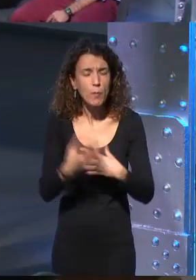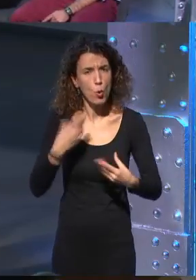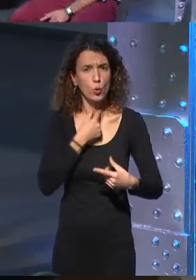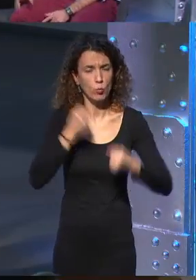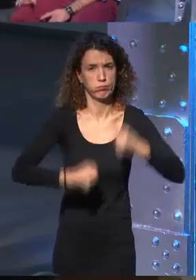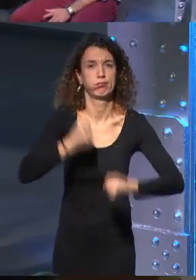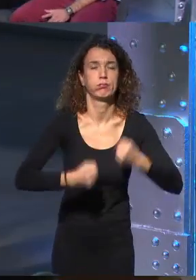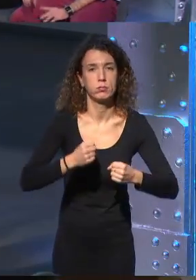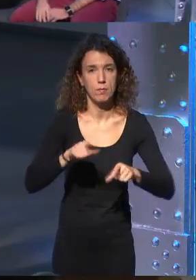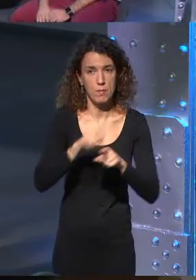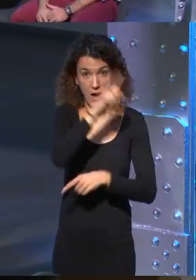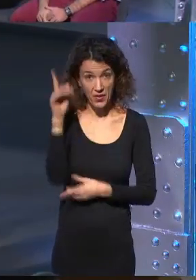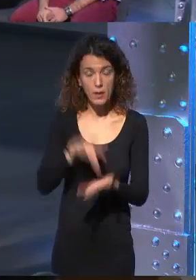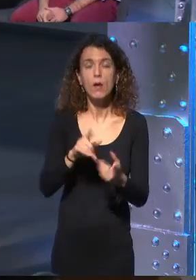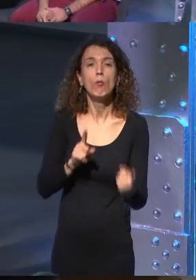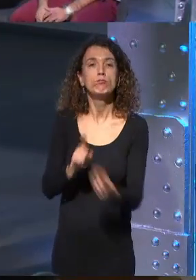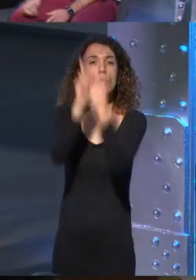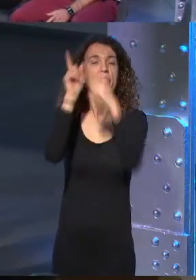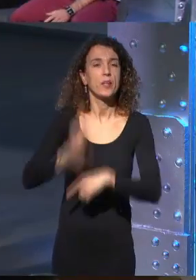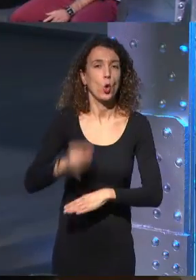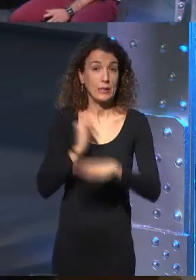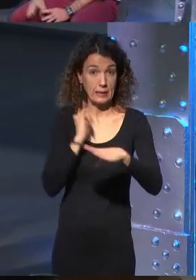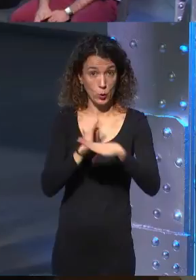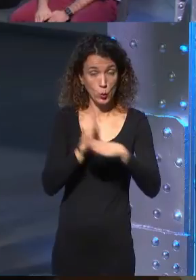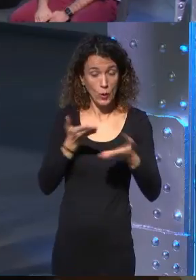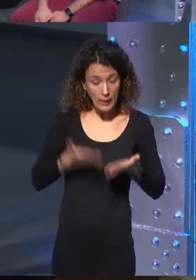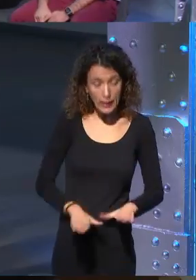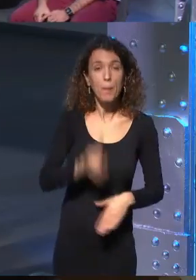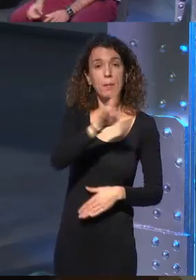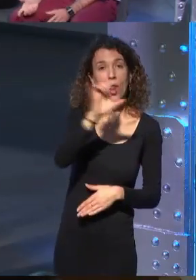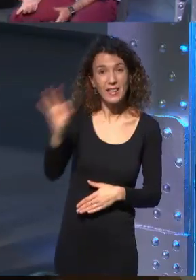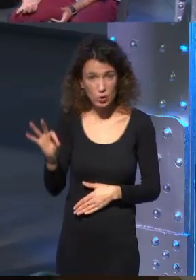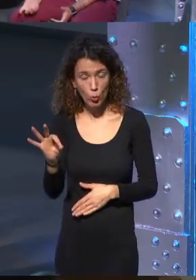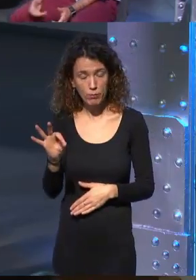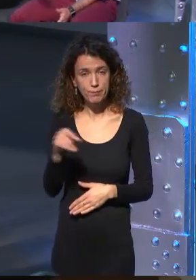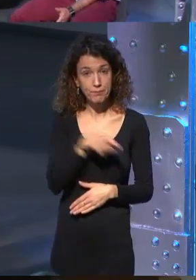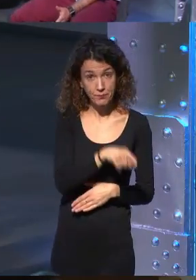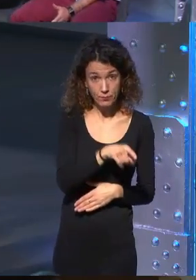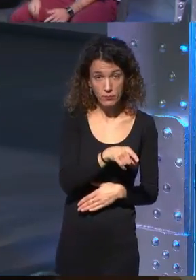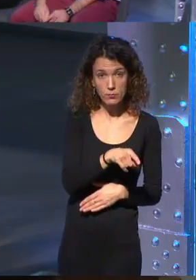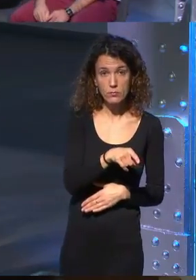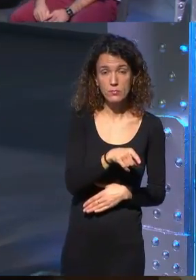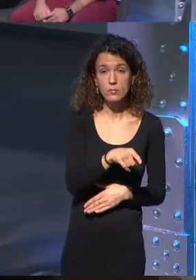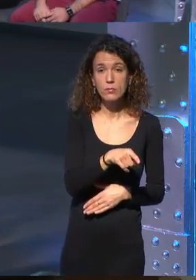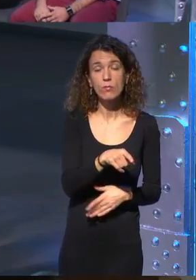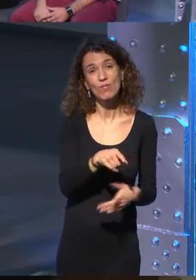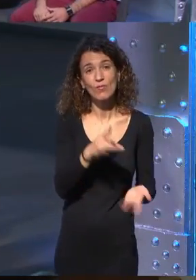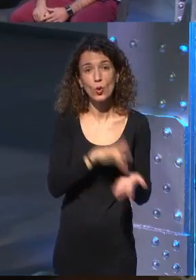because the other day, as I was running around Madrid, and I found with a high school